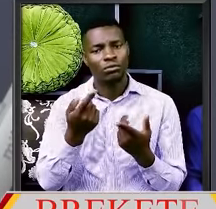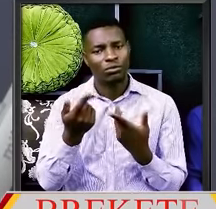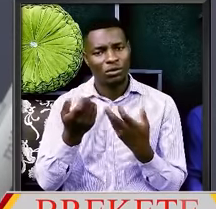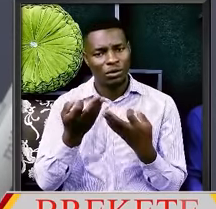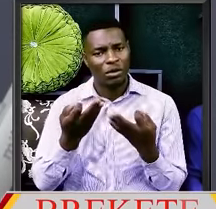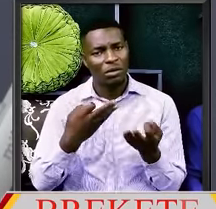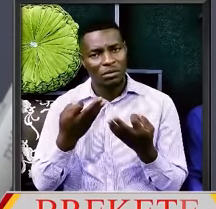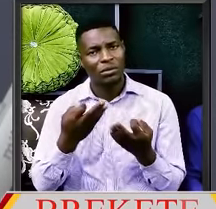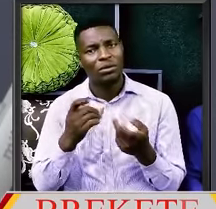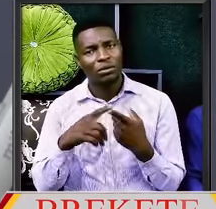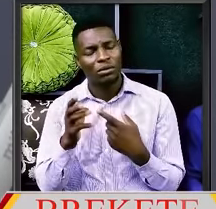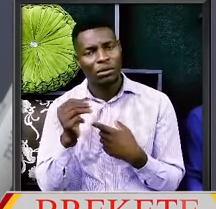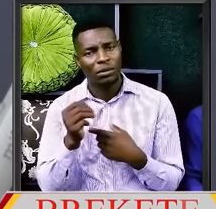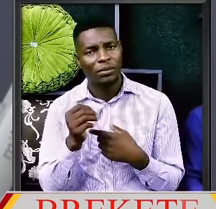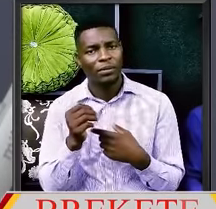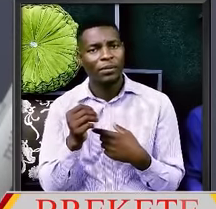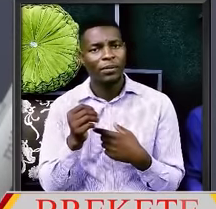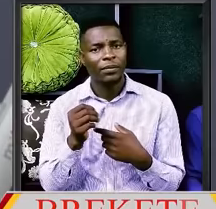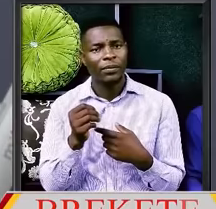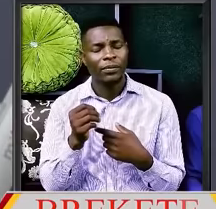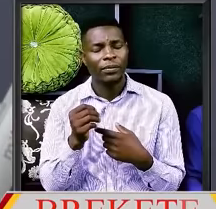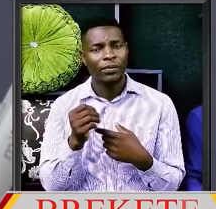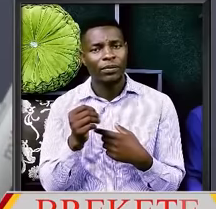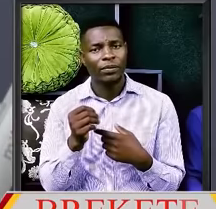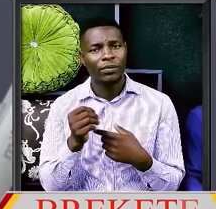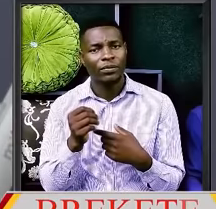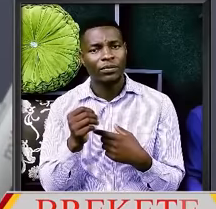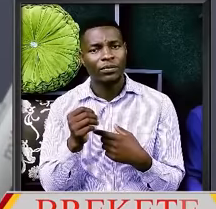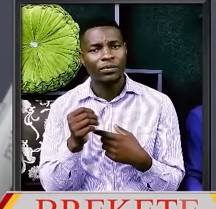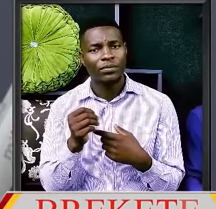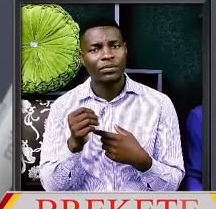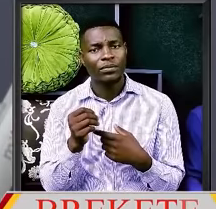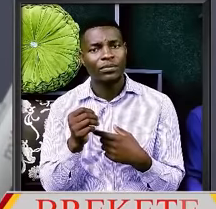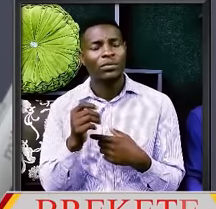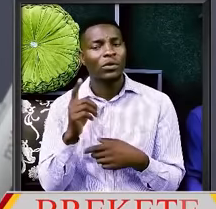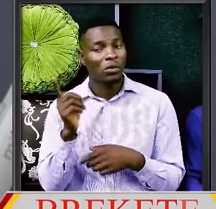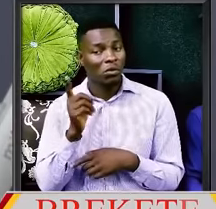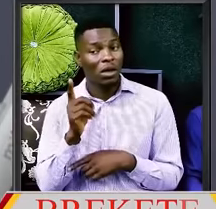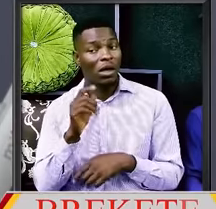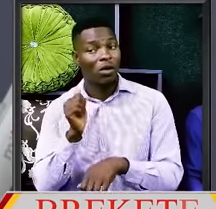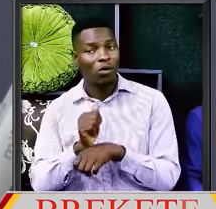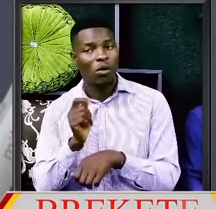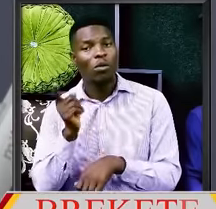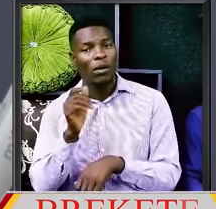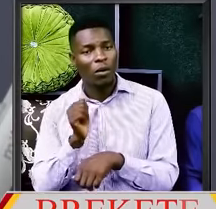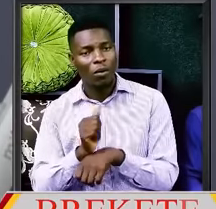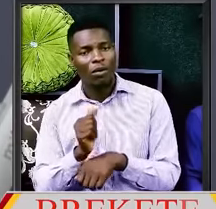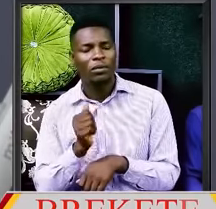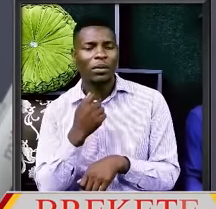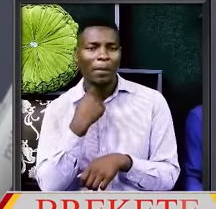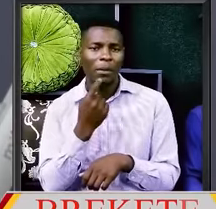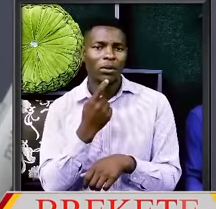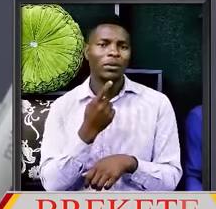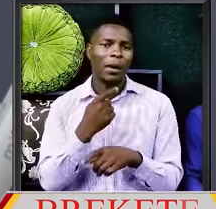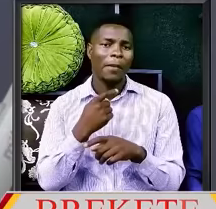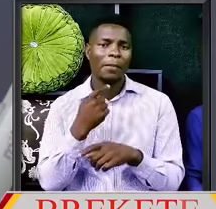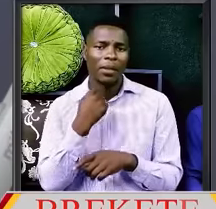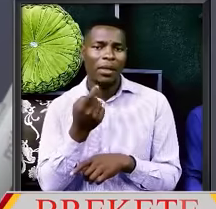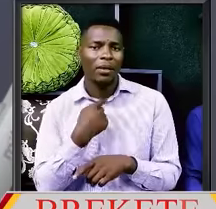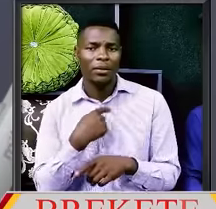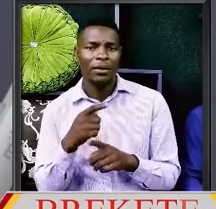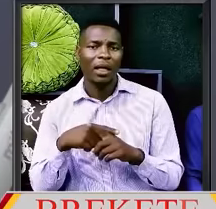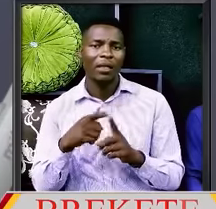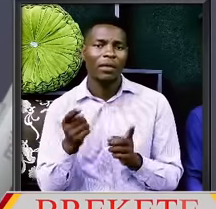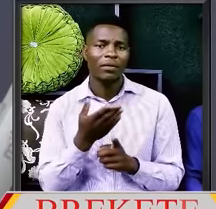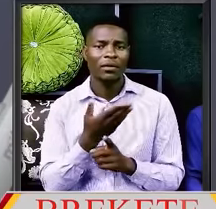DPO the way DPO understand. So DPO, he asked me, say, where did they work? He say they work any person where you need him to come